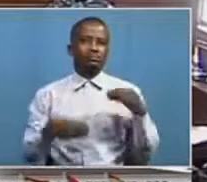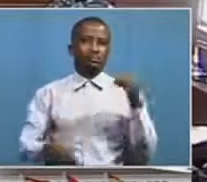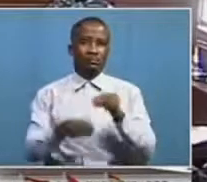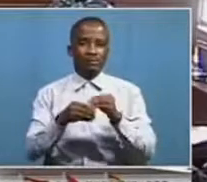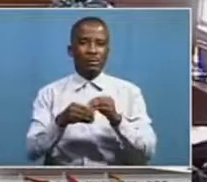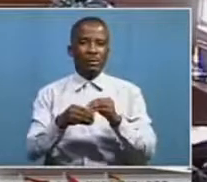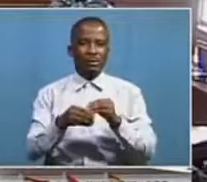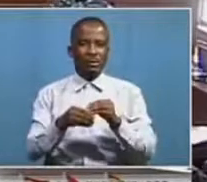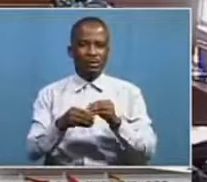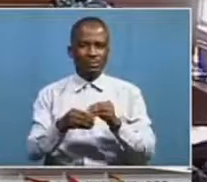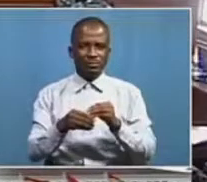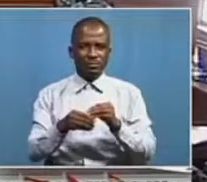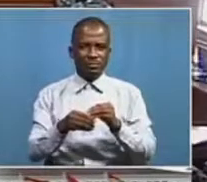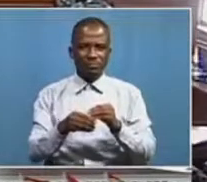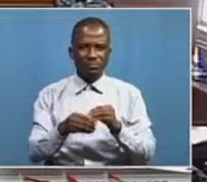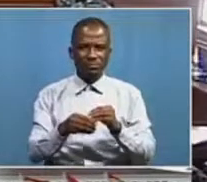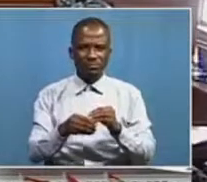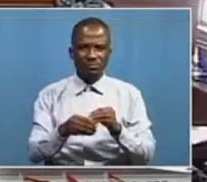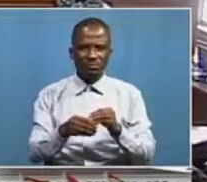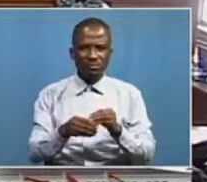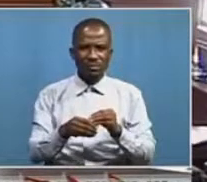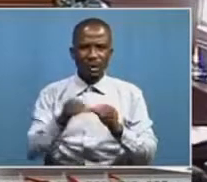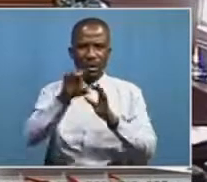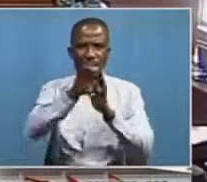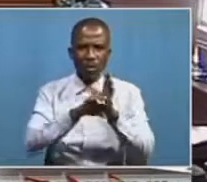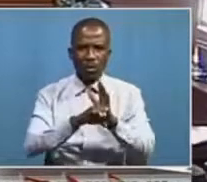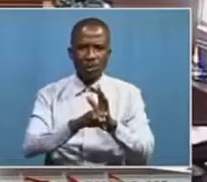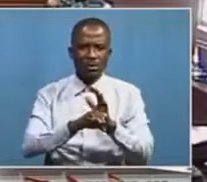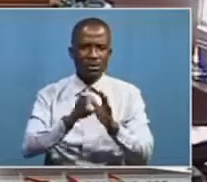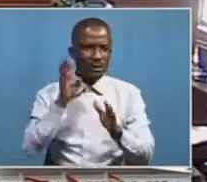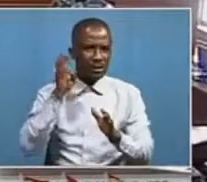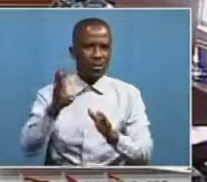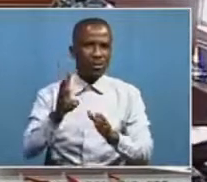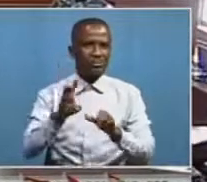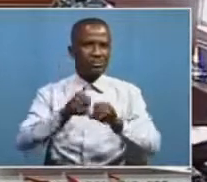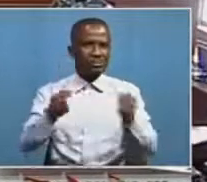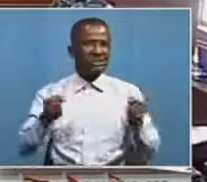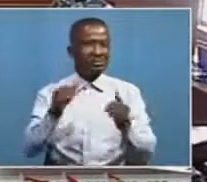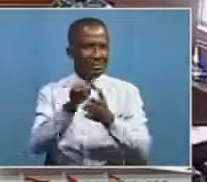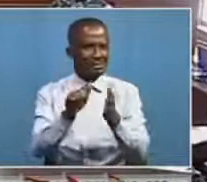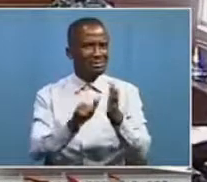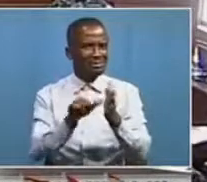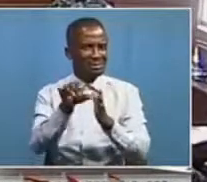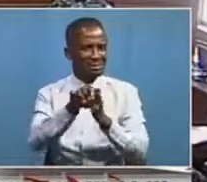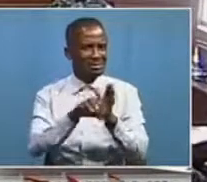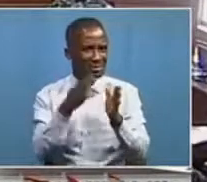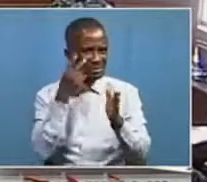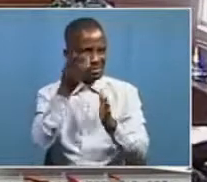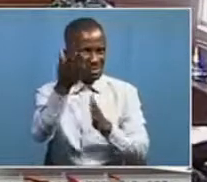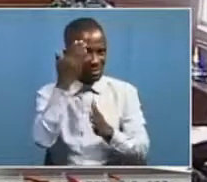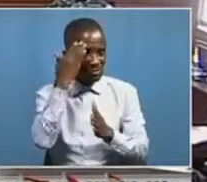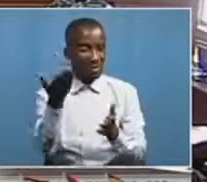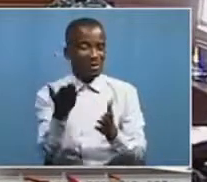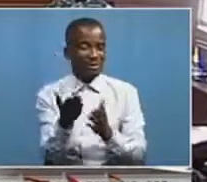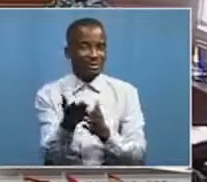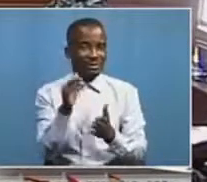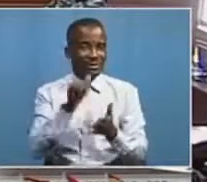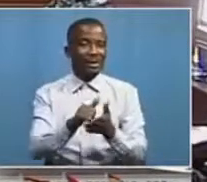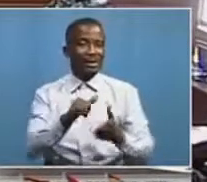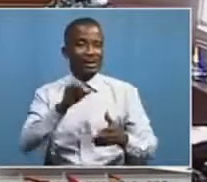mean Article 63, Clause 3 has been violated, thus rendering the said declaration